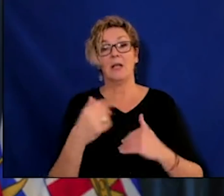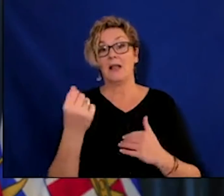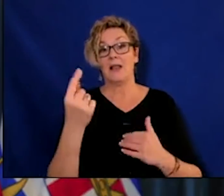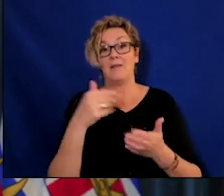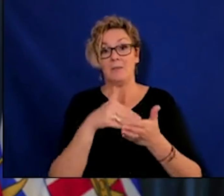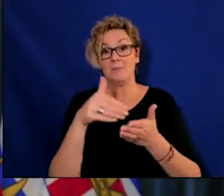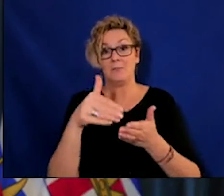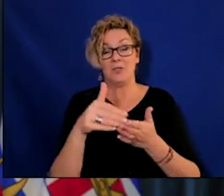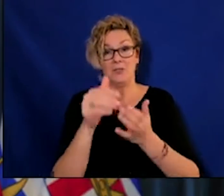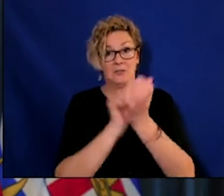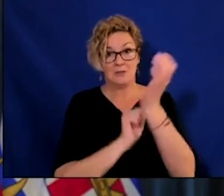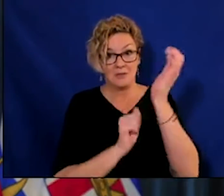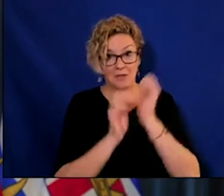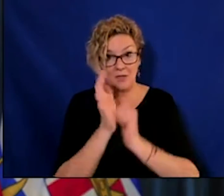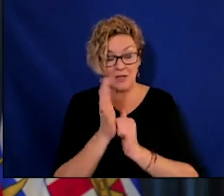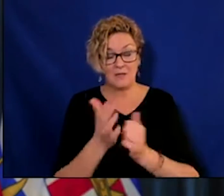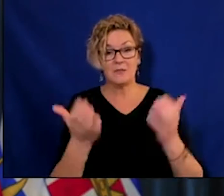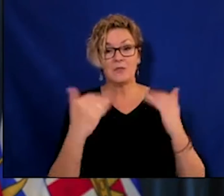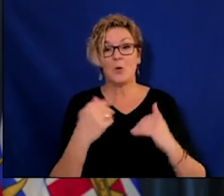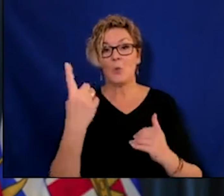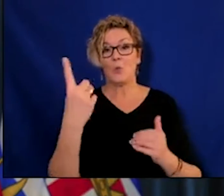11,780,550 pairs of gloves, and